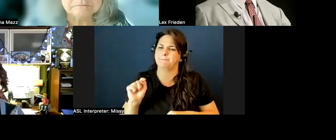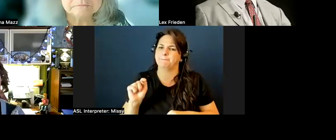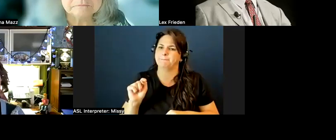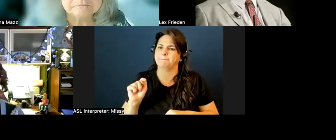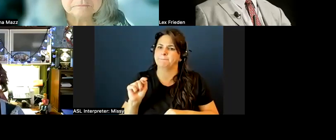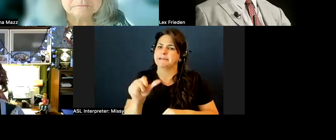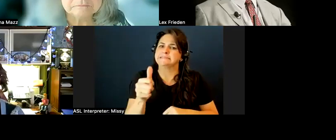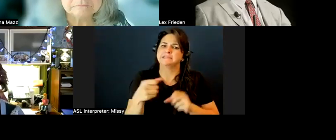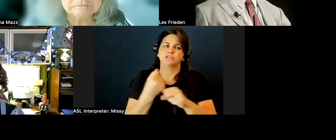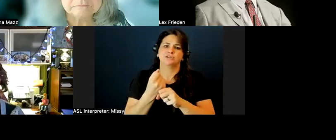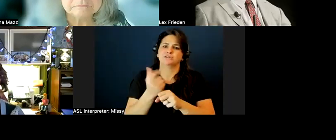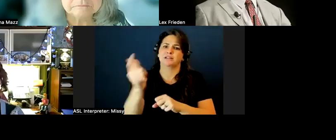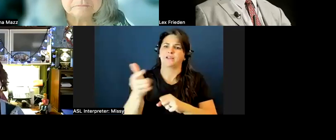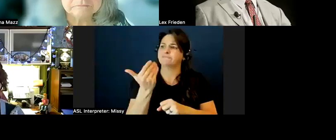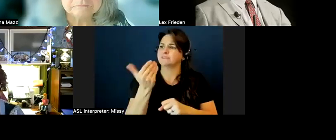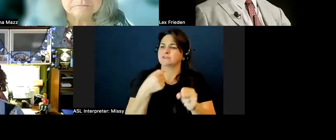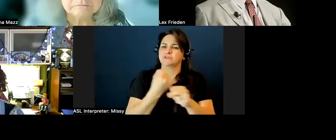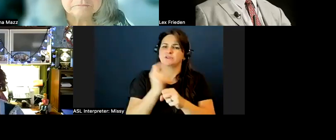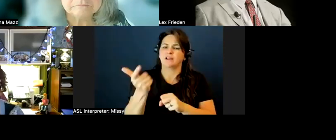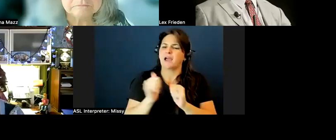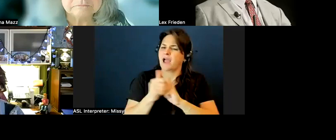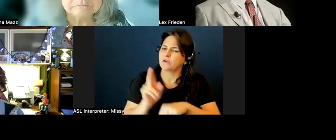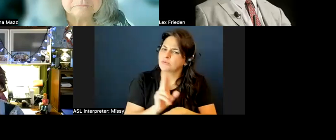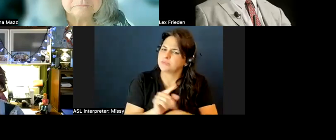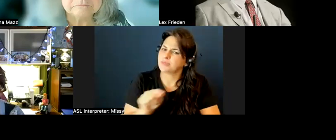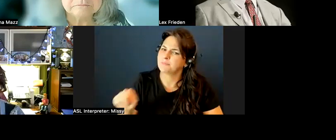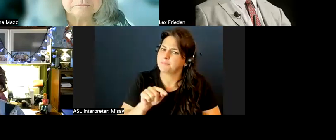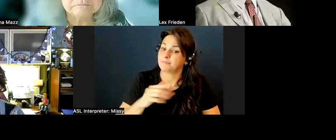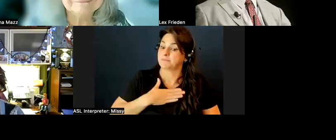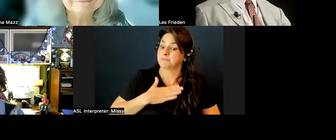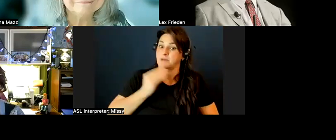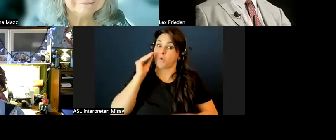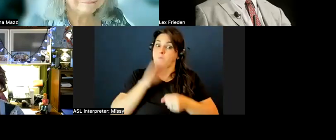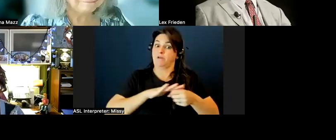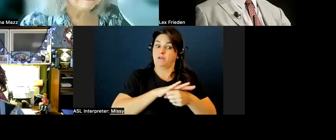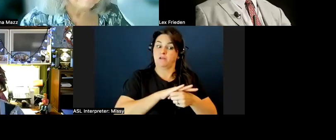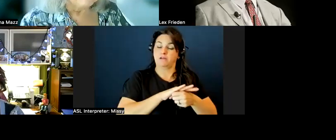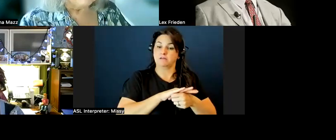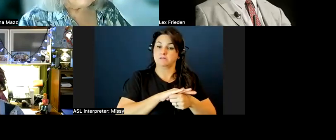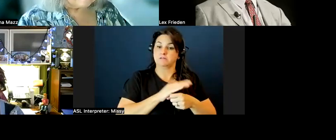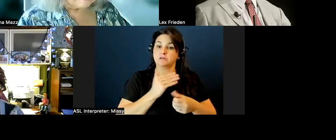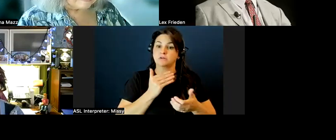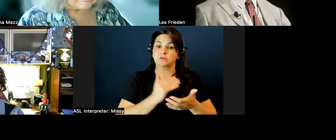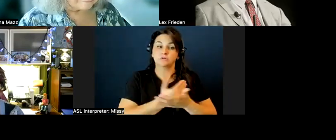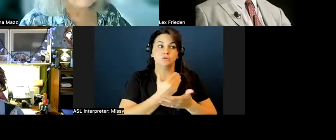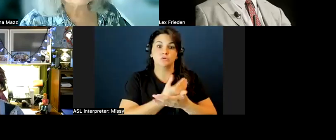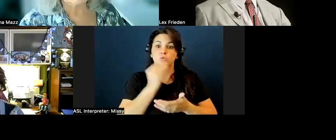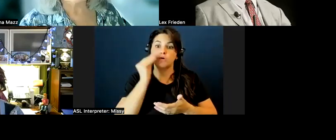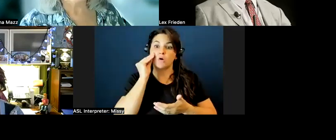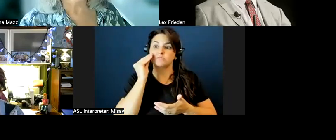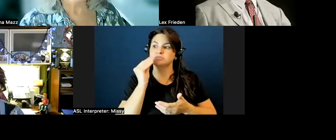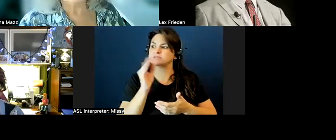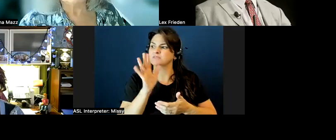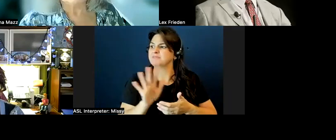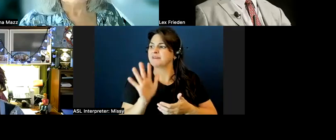10, 15 years from now? In my neighborhood, the new homes are being built by by 30